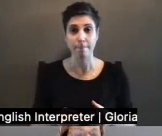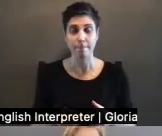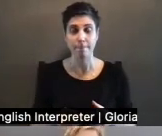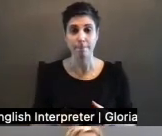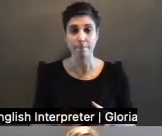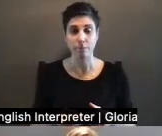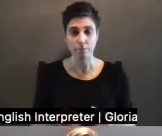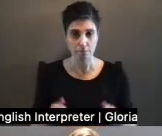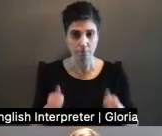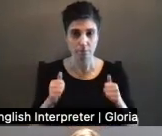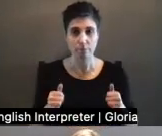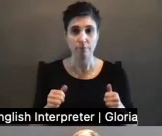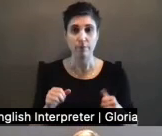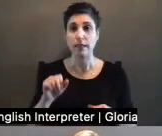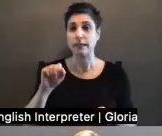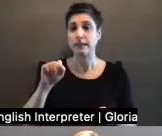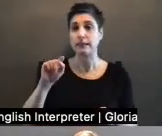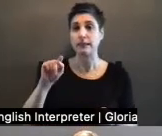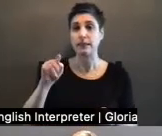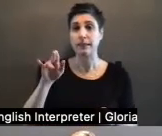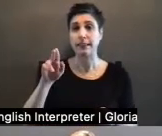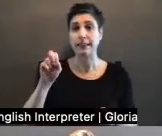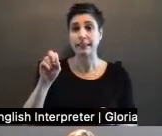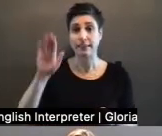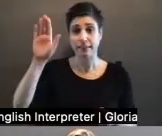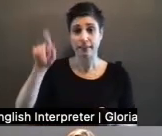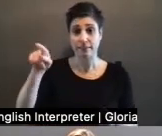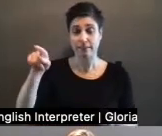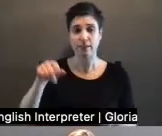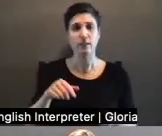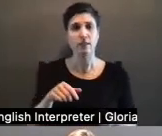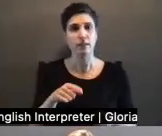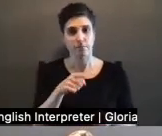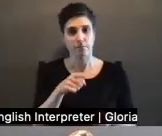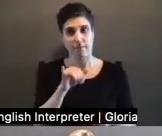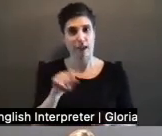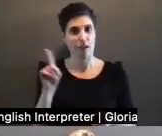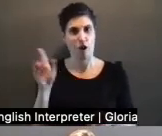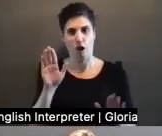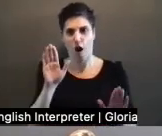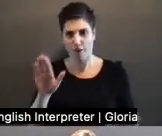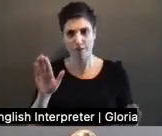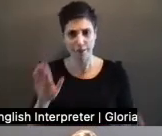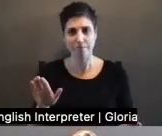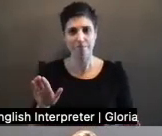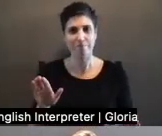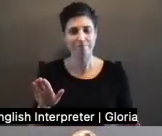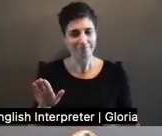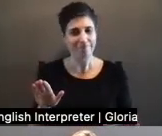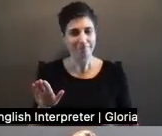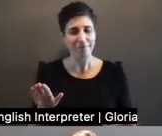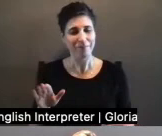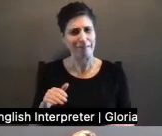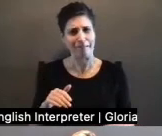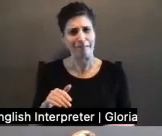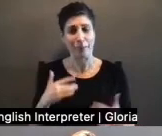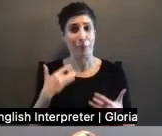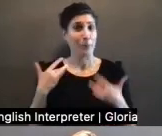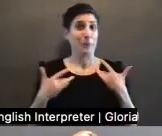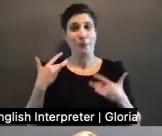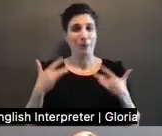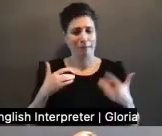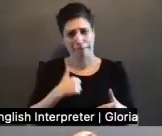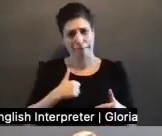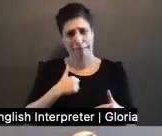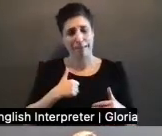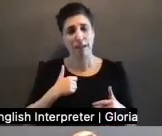All right, Stephanie, please go ahead. This is awesome. Okay. And sorry, it's super awesome. And I see